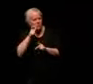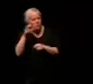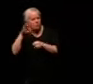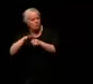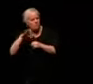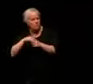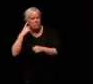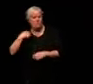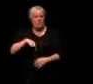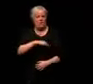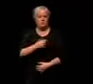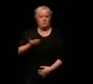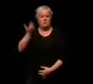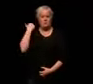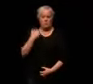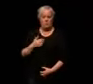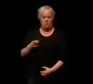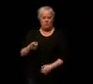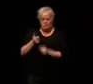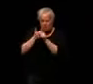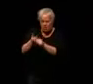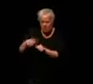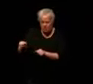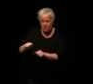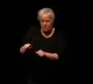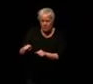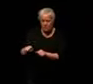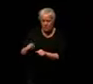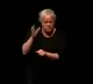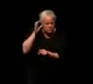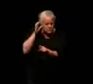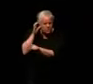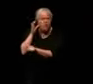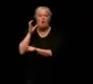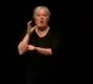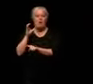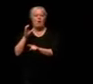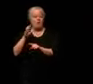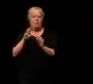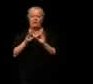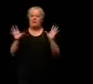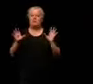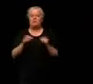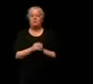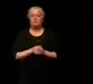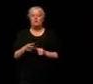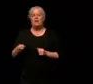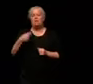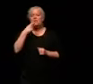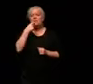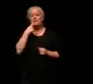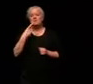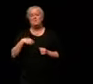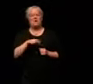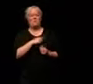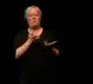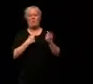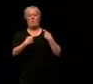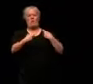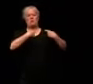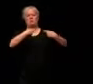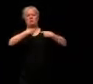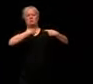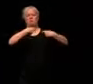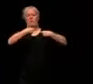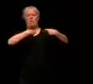think what they are telling us is loud and clear. They are saying we no longer want to be controlled by